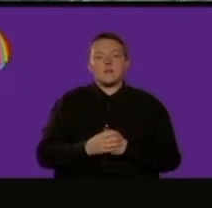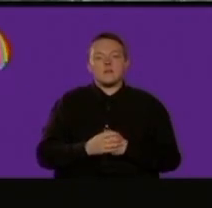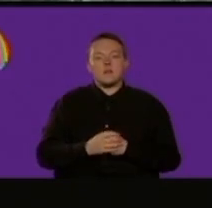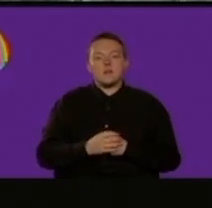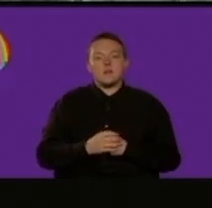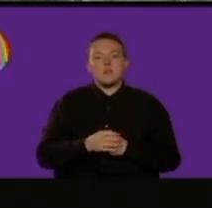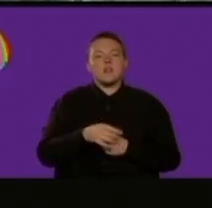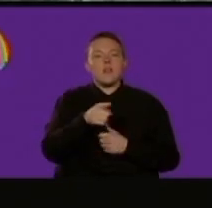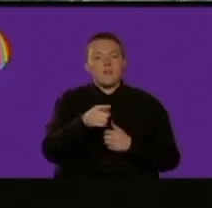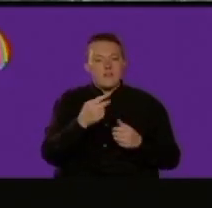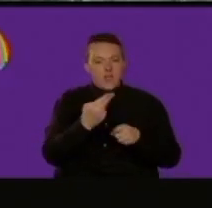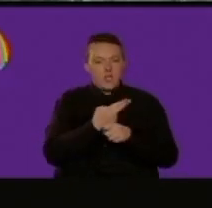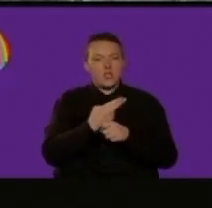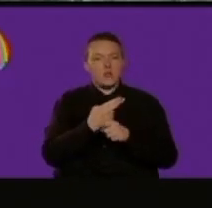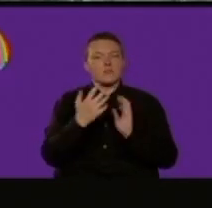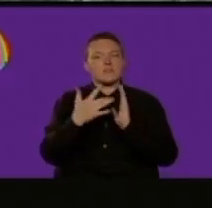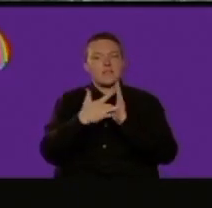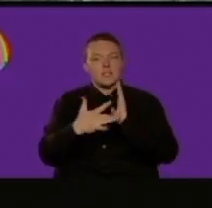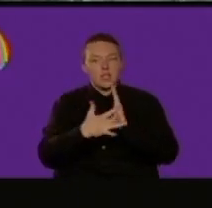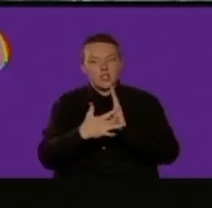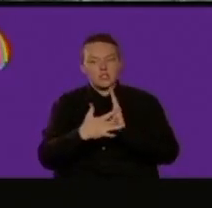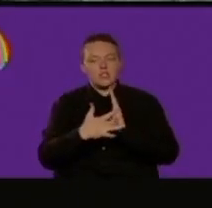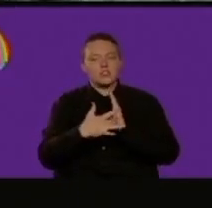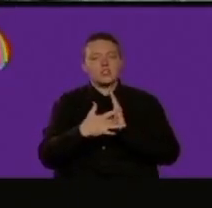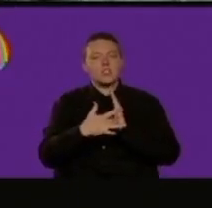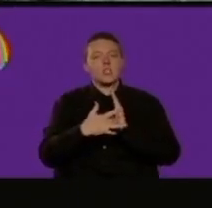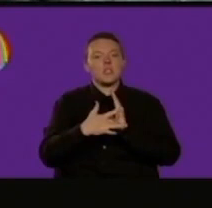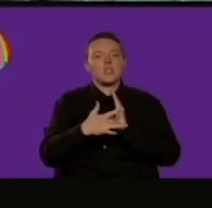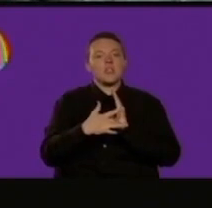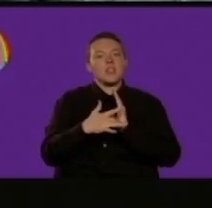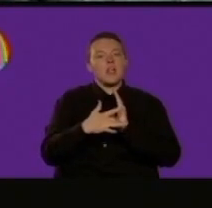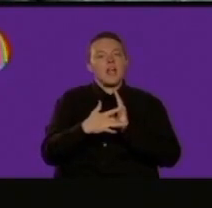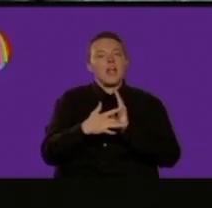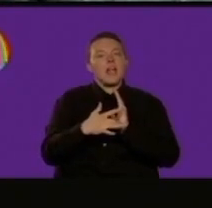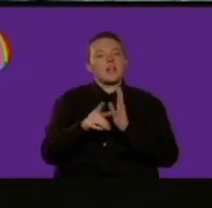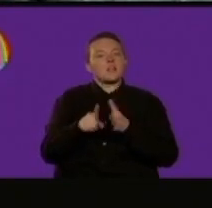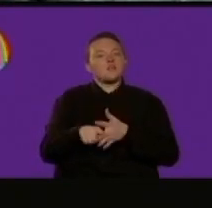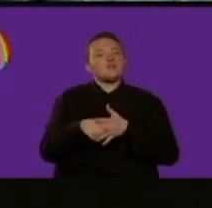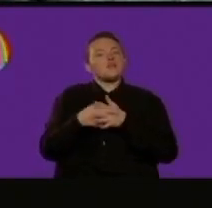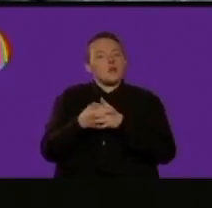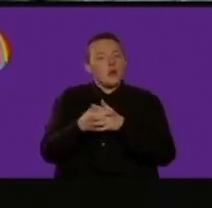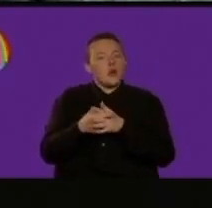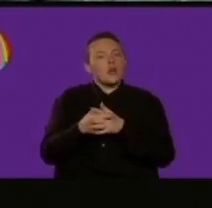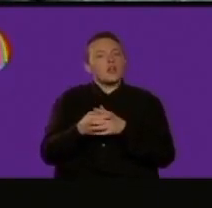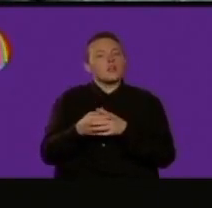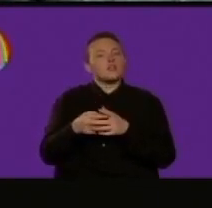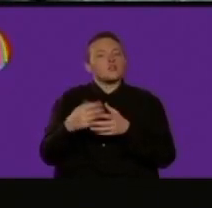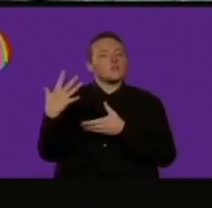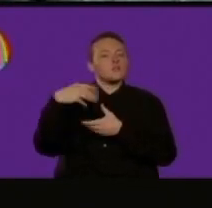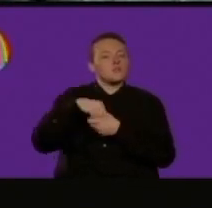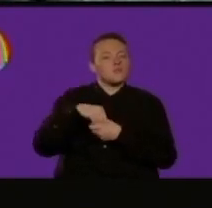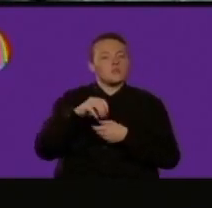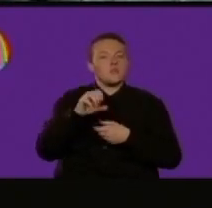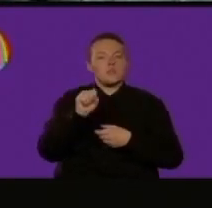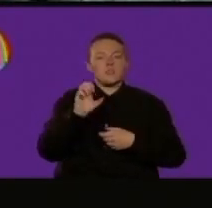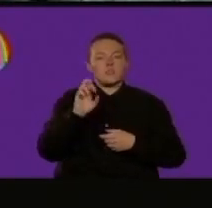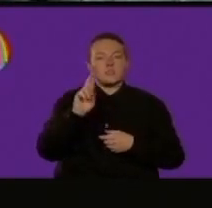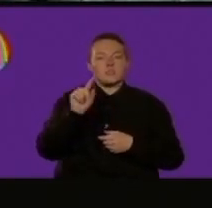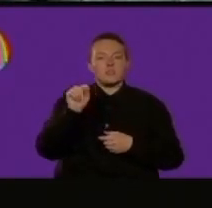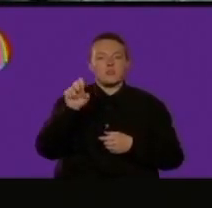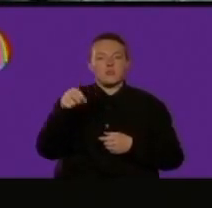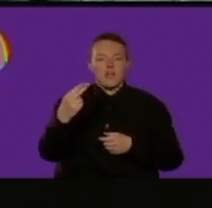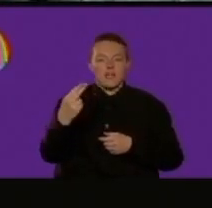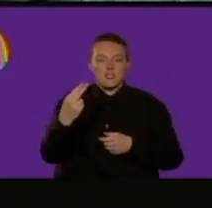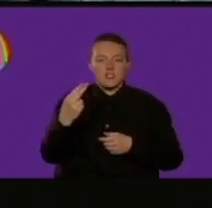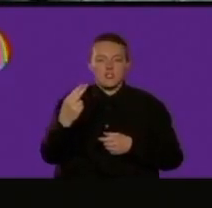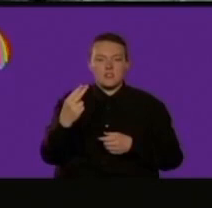to be sound for this presentation, for this project. Would you like me to play